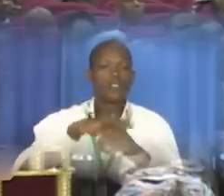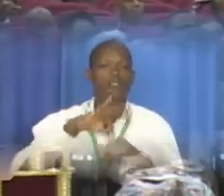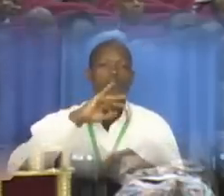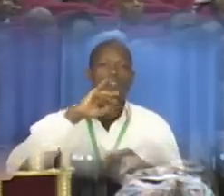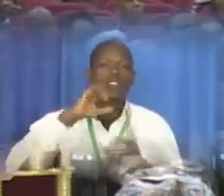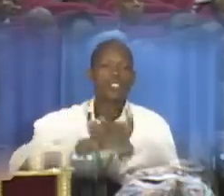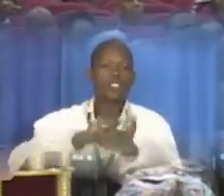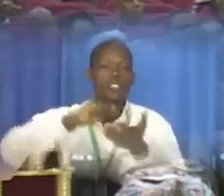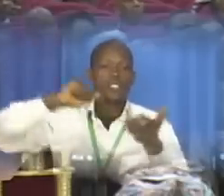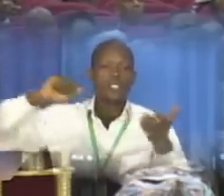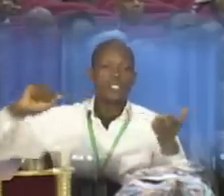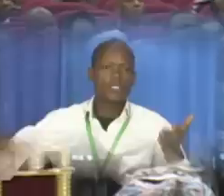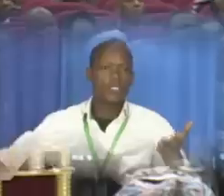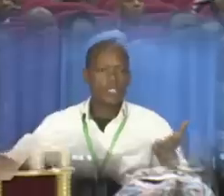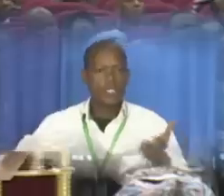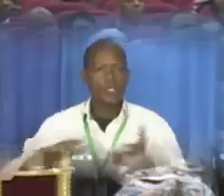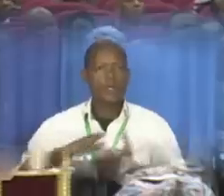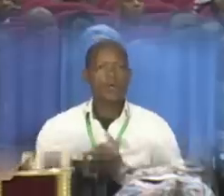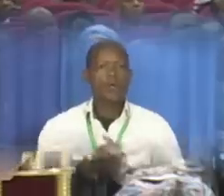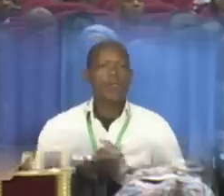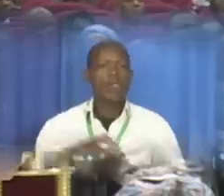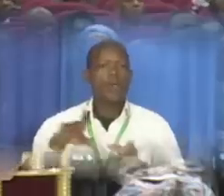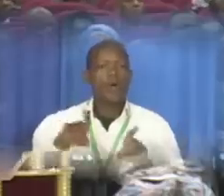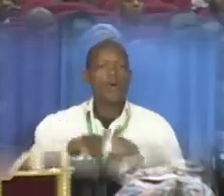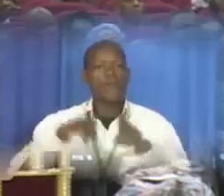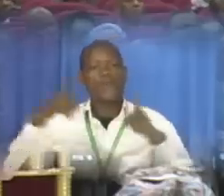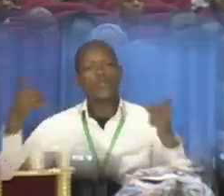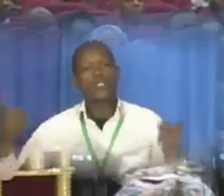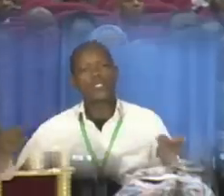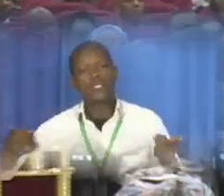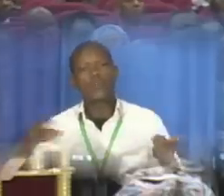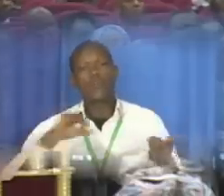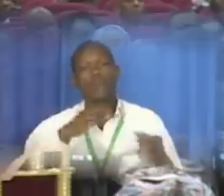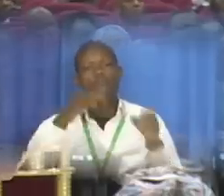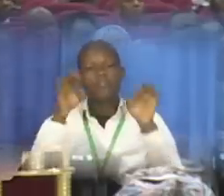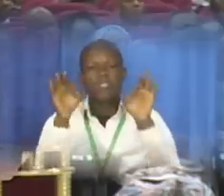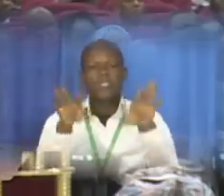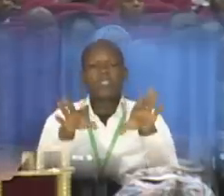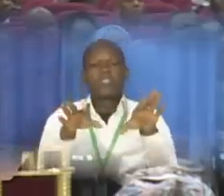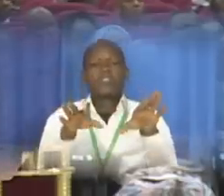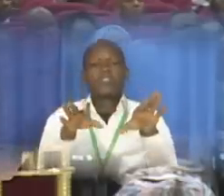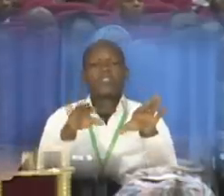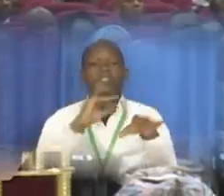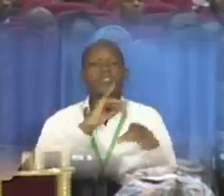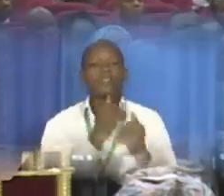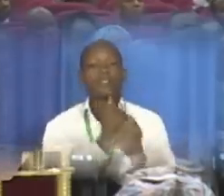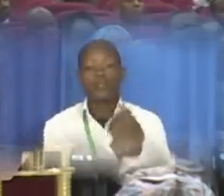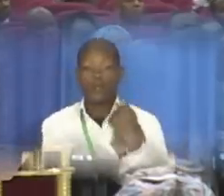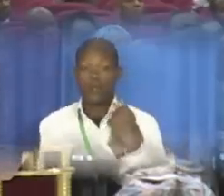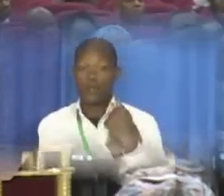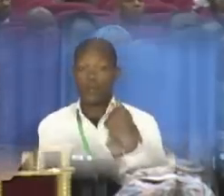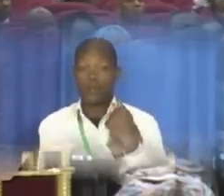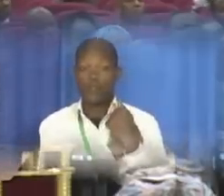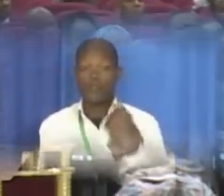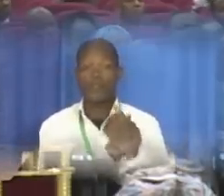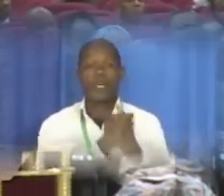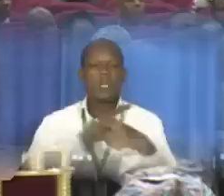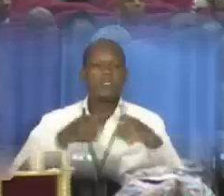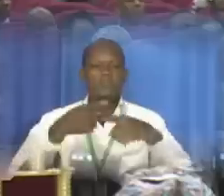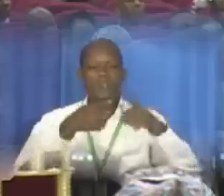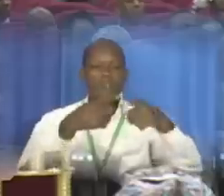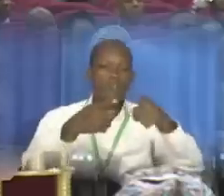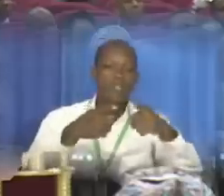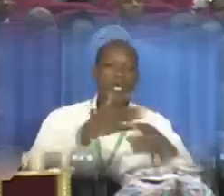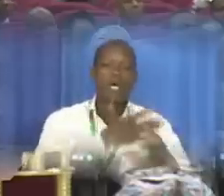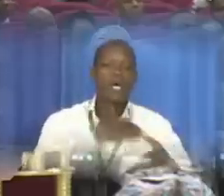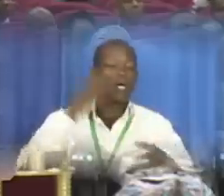the opposite of hate is love, etc., etc. Then he reached a